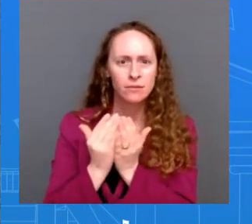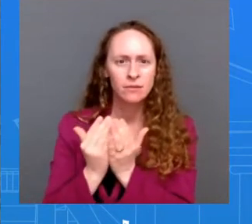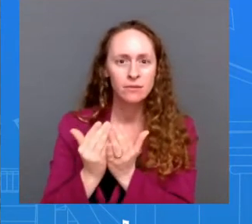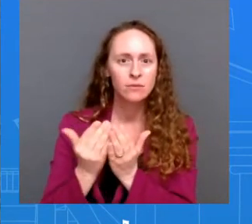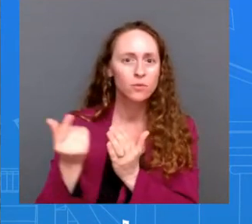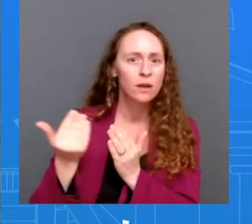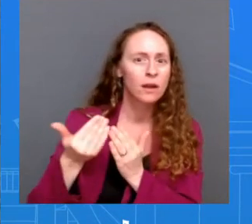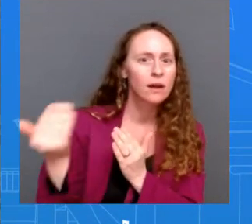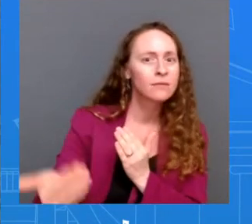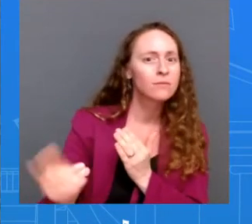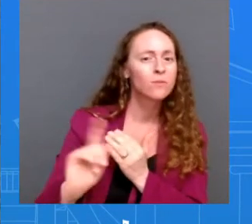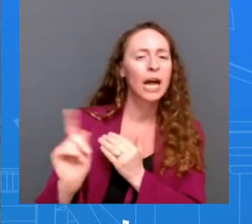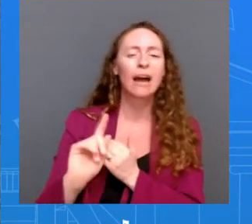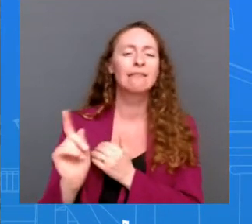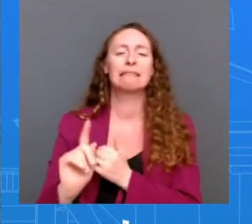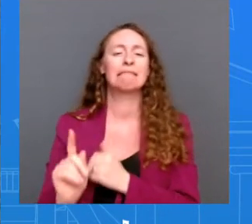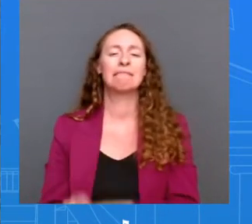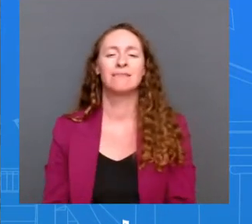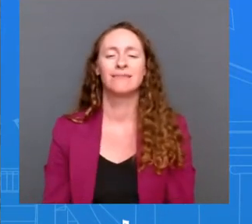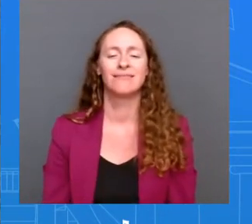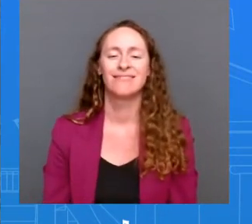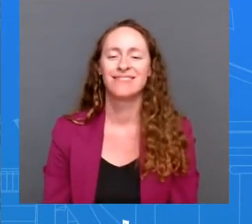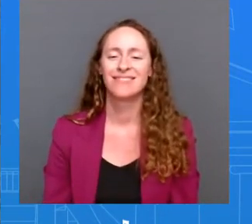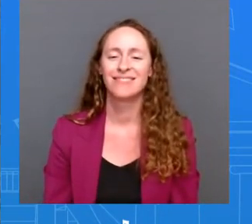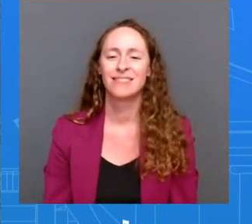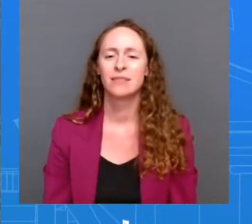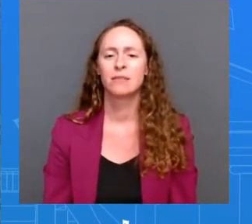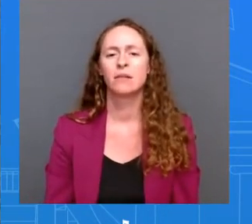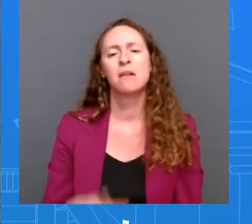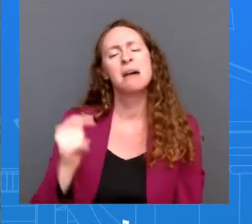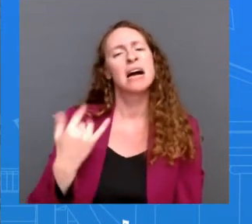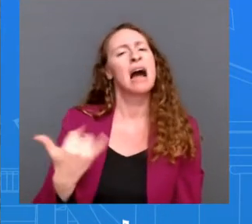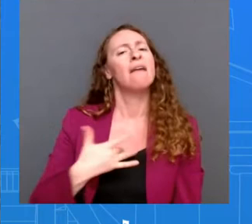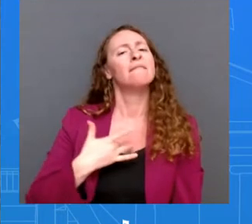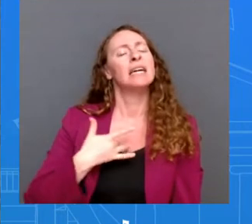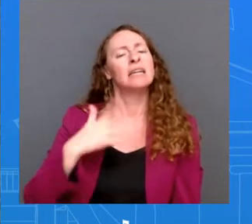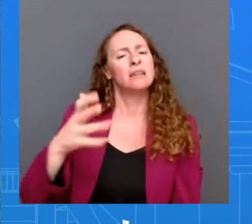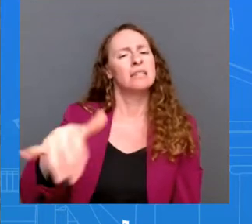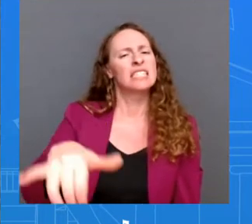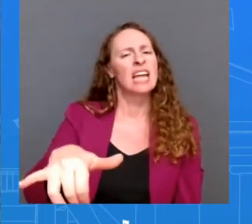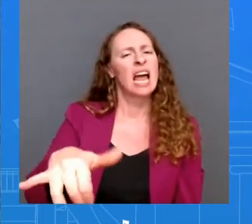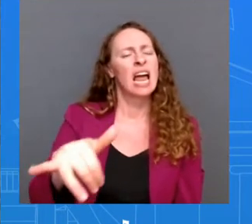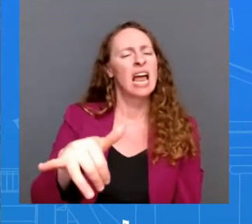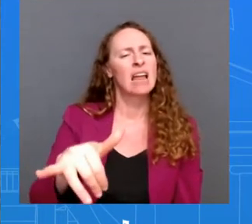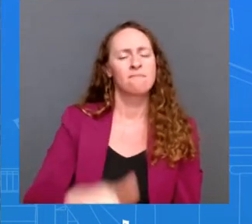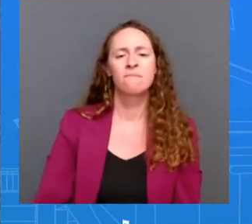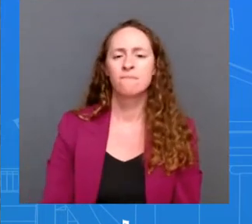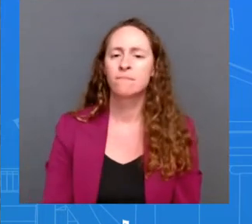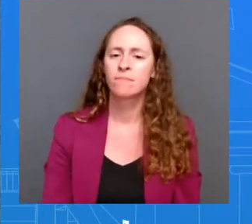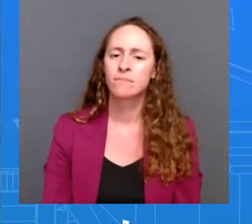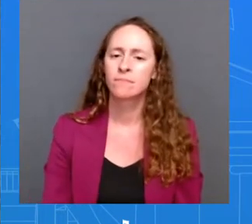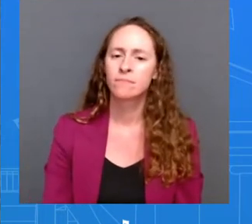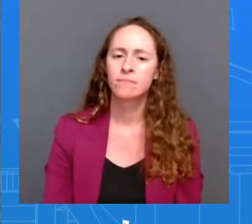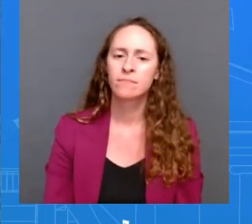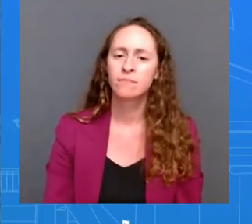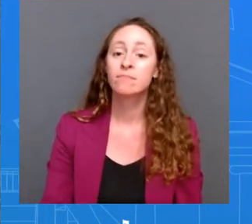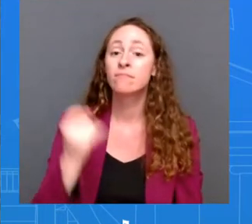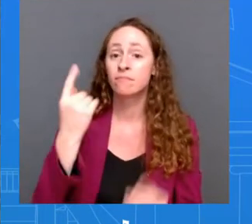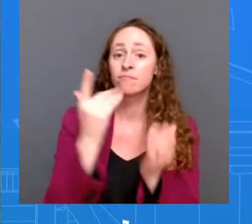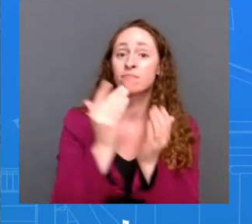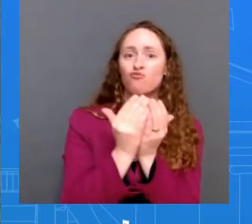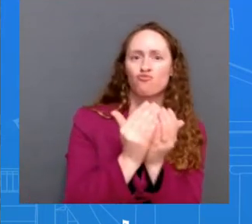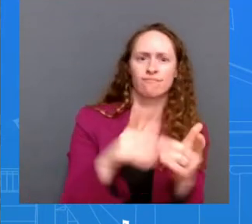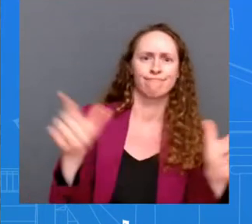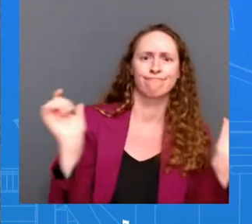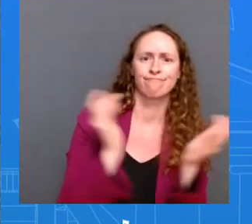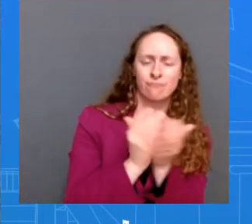do to leave her and her escort ships there just a little bit longer. Just to follow up, is there any kind of support that the U.S. is